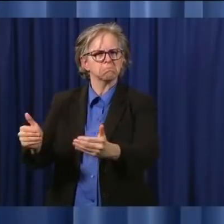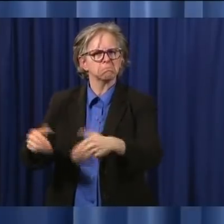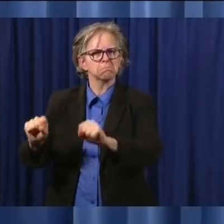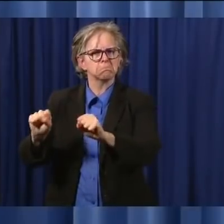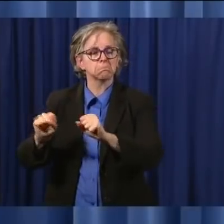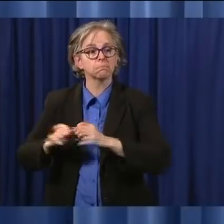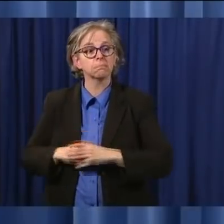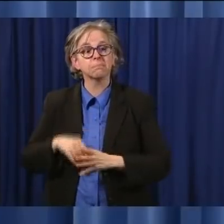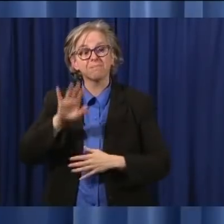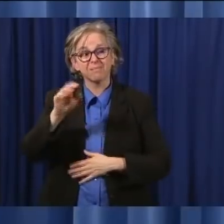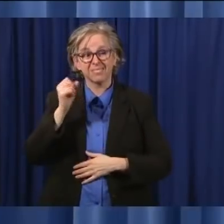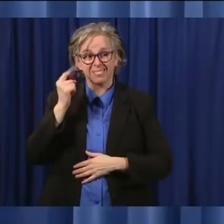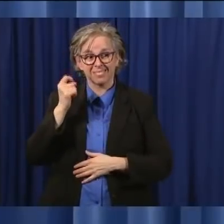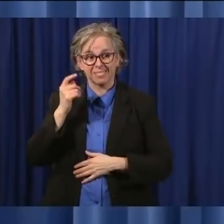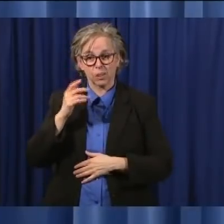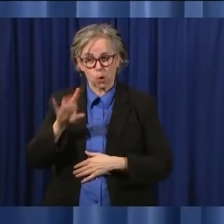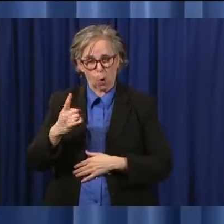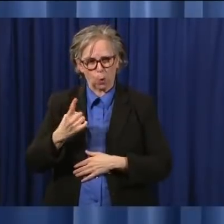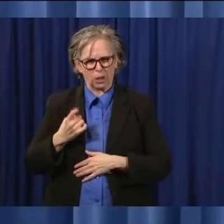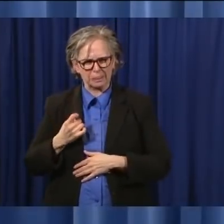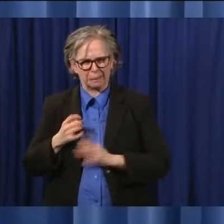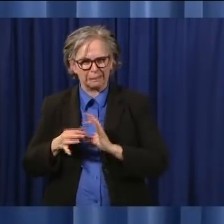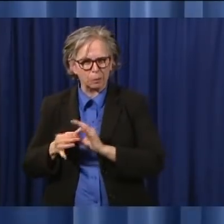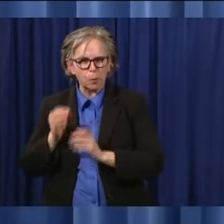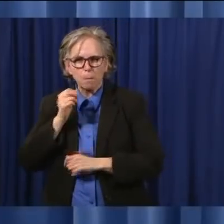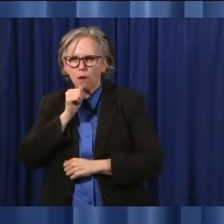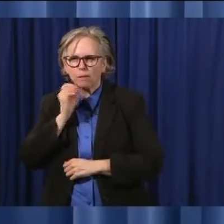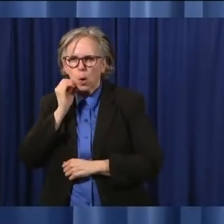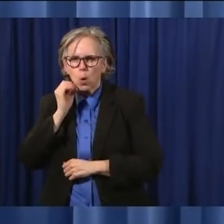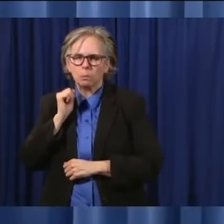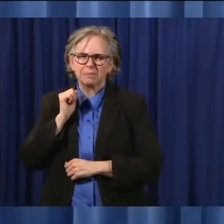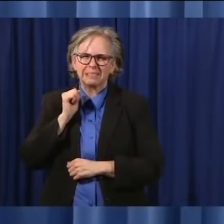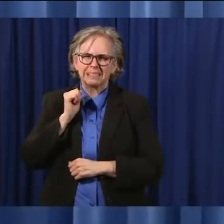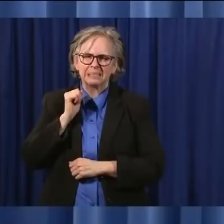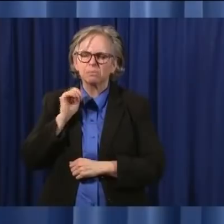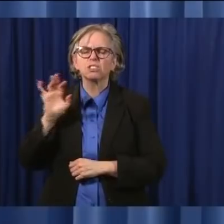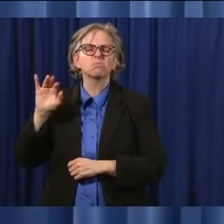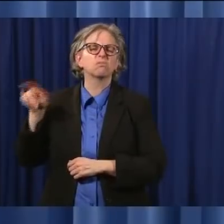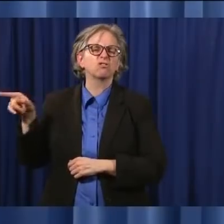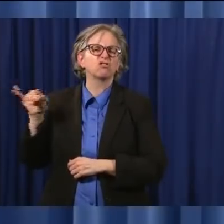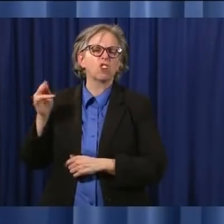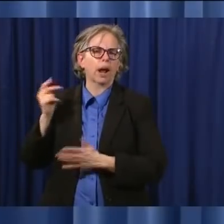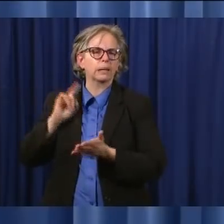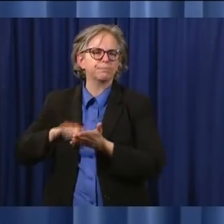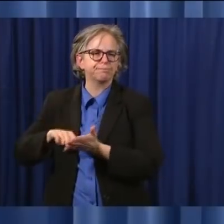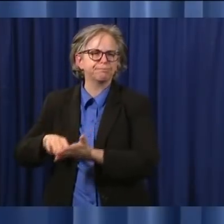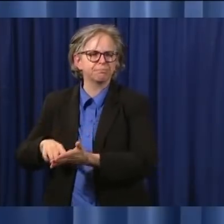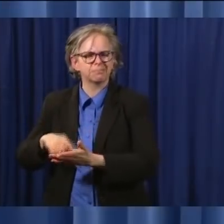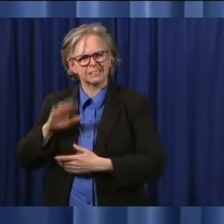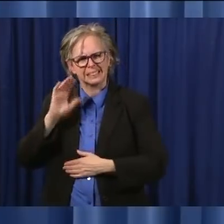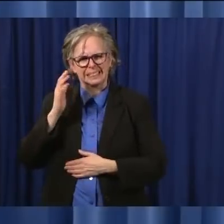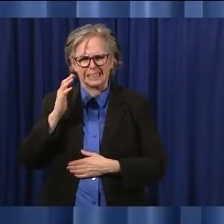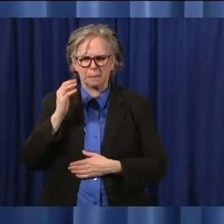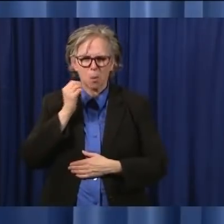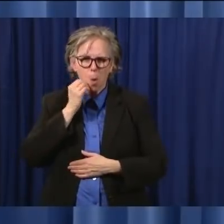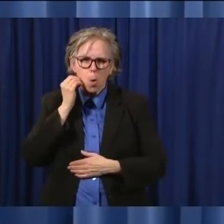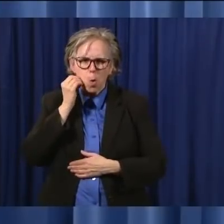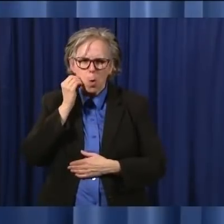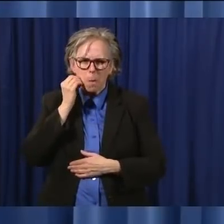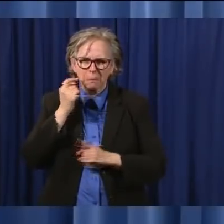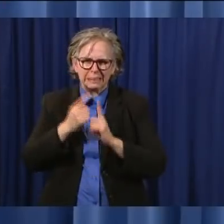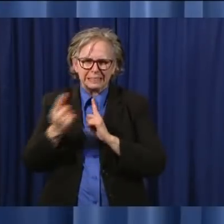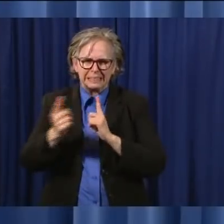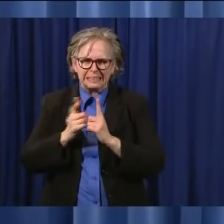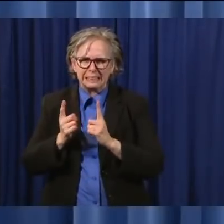answer your question, and John is going to check on, it just seems to me that distance is the key. If you can